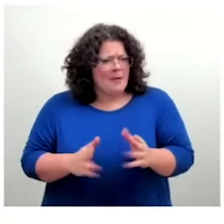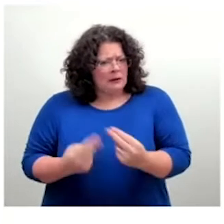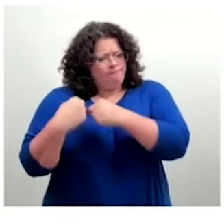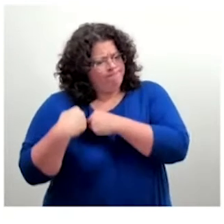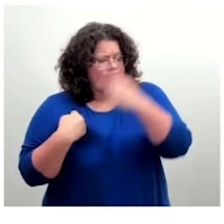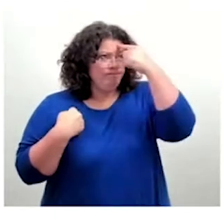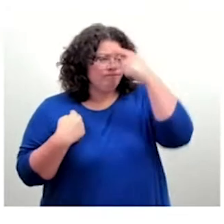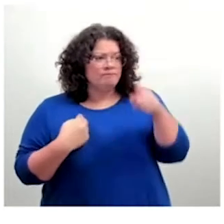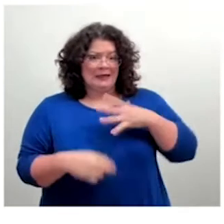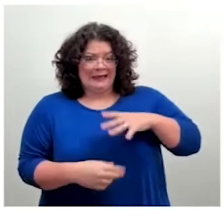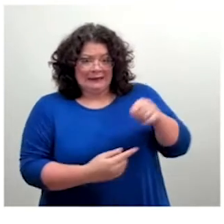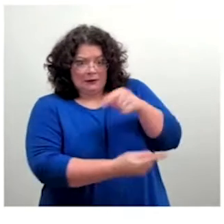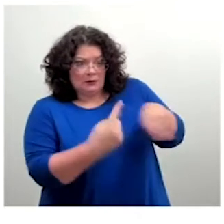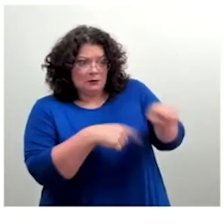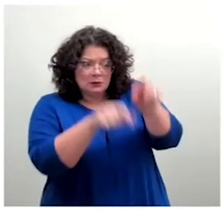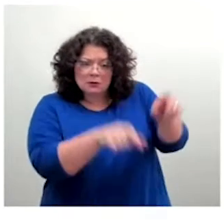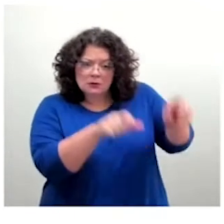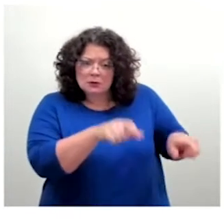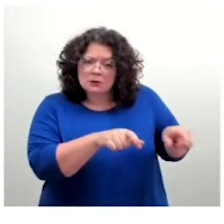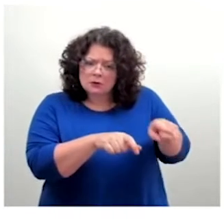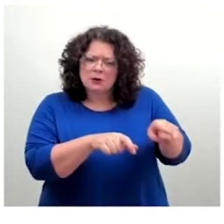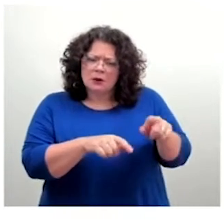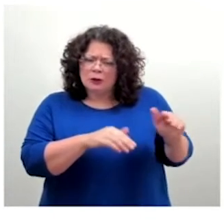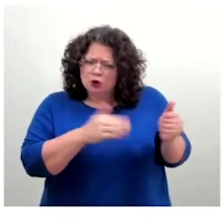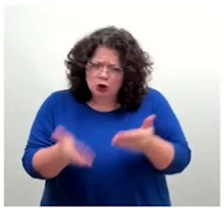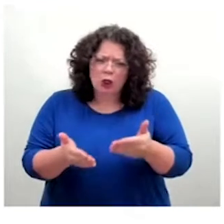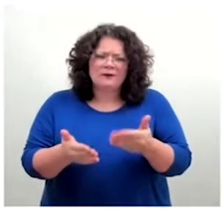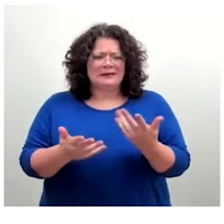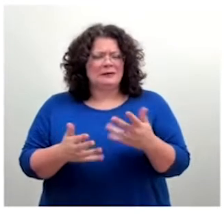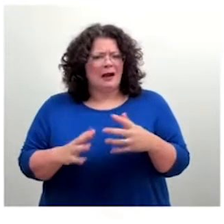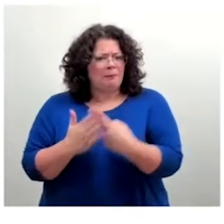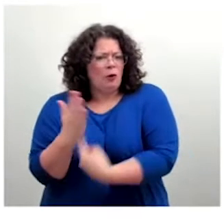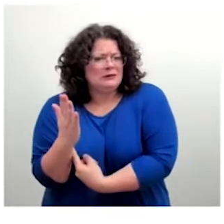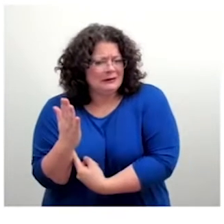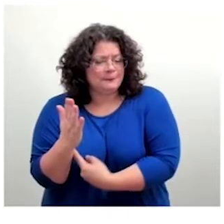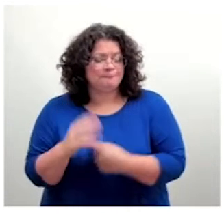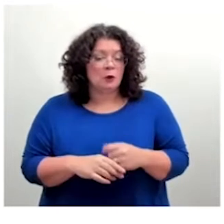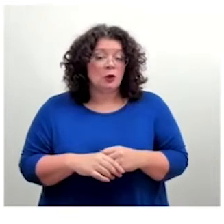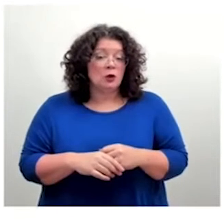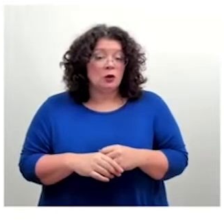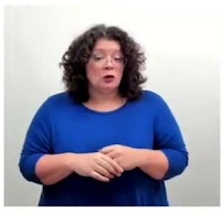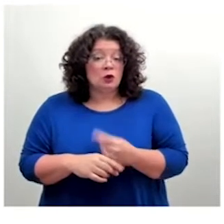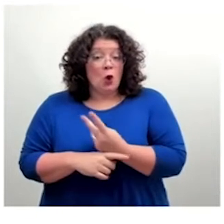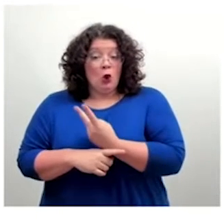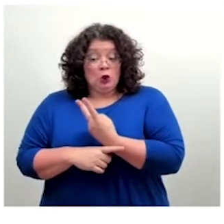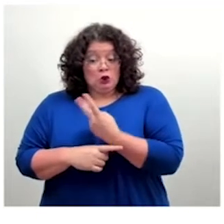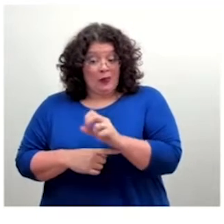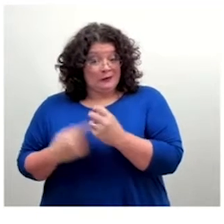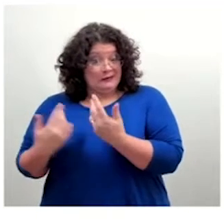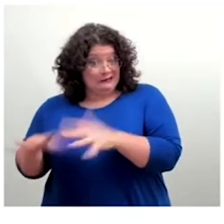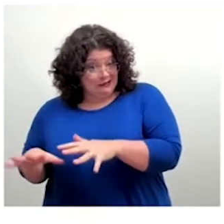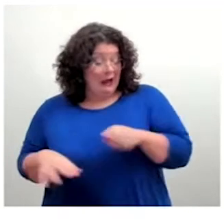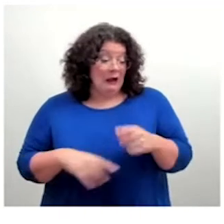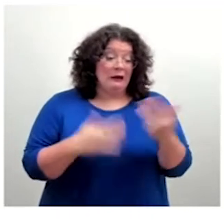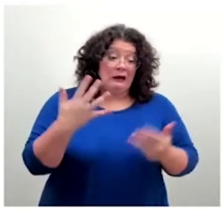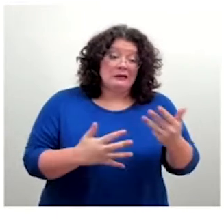public organisations need to follow. These don't replace or supersede the Equality Act or the public sector equality duty, but they're in addition to